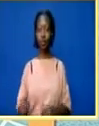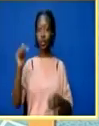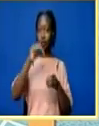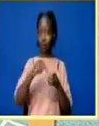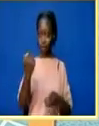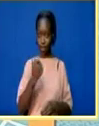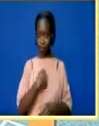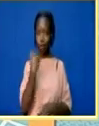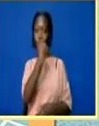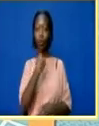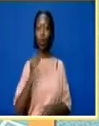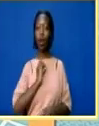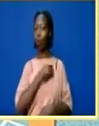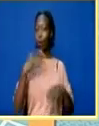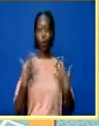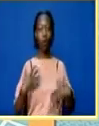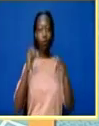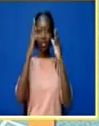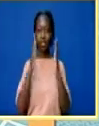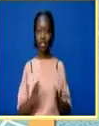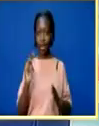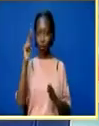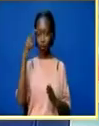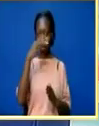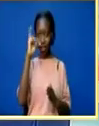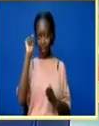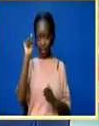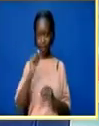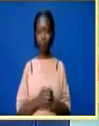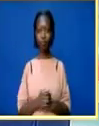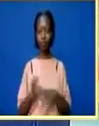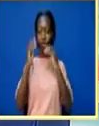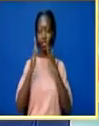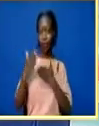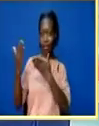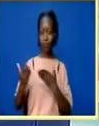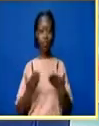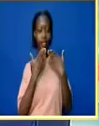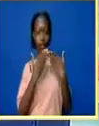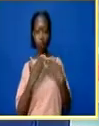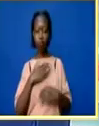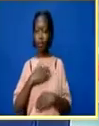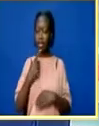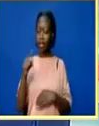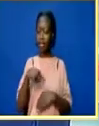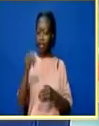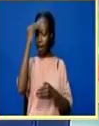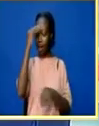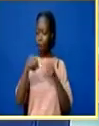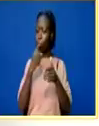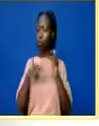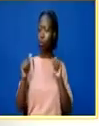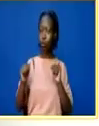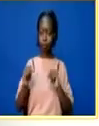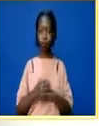me is our amazing teacher, Mr. Mohia. Mr. Mohia? Yes. Welcome. Thank you. So please tell us, what are we learning today?